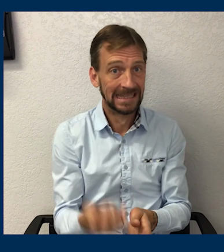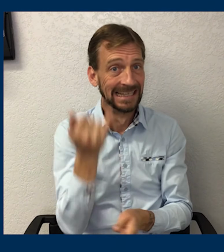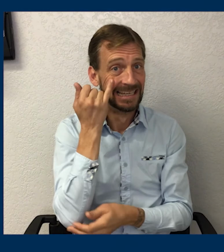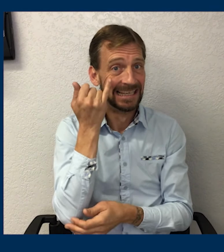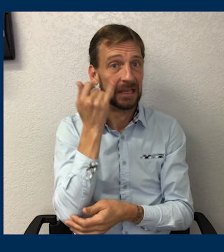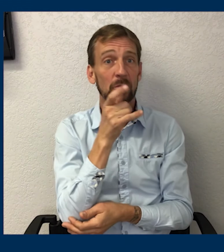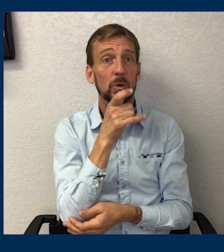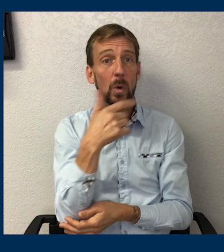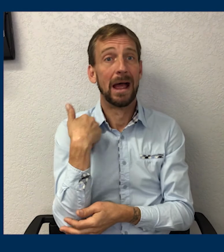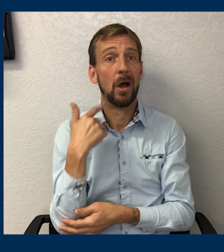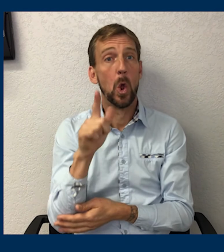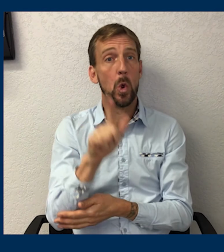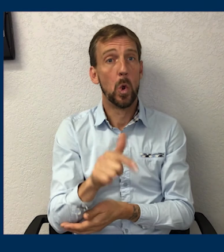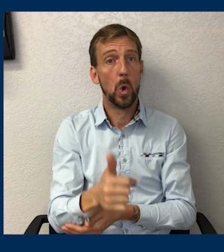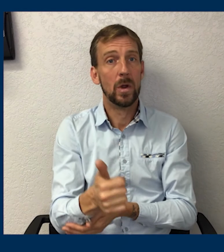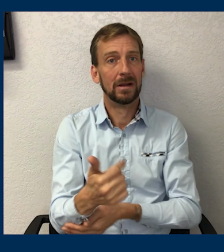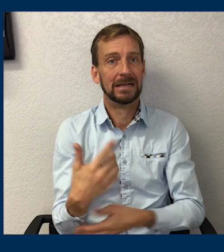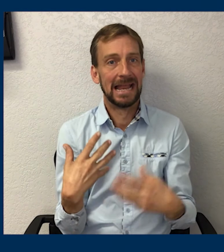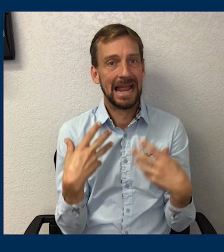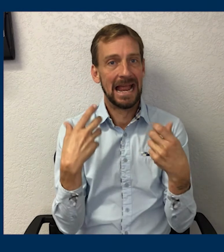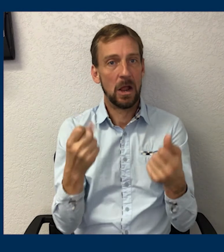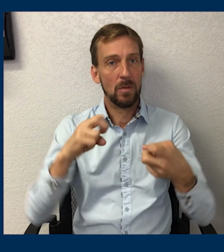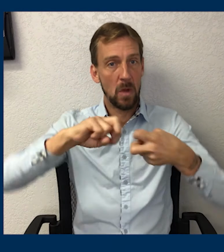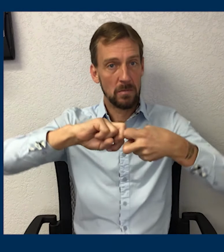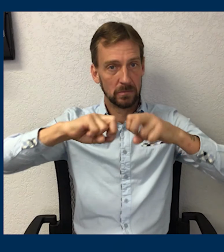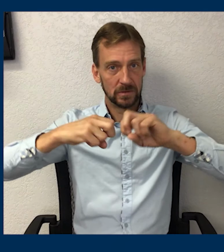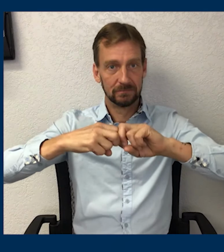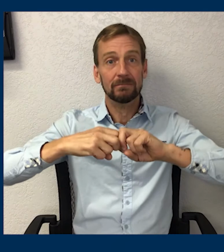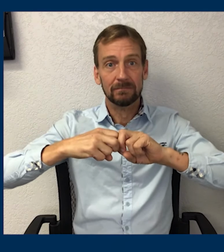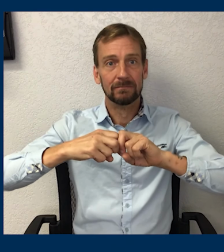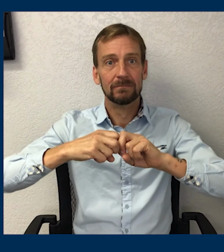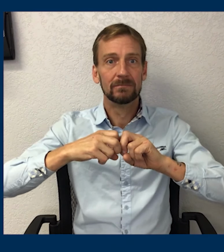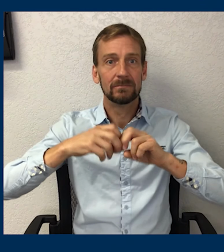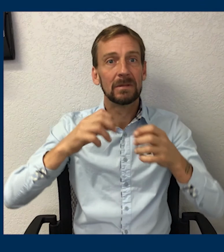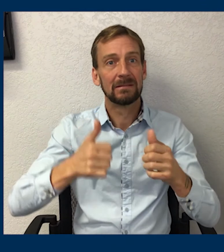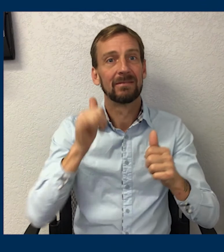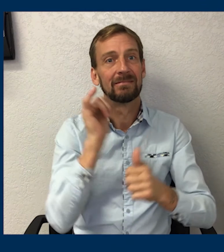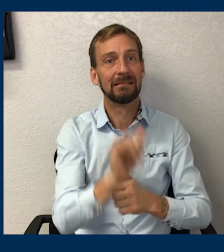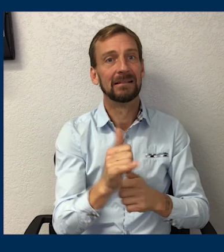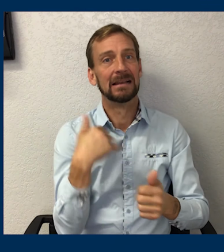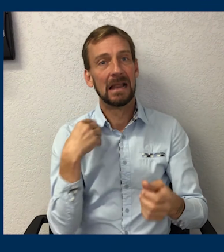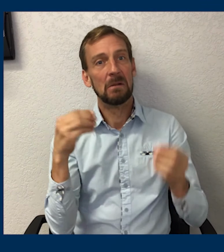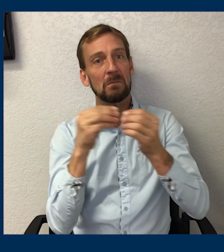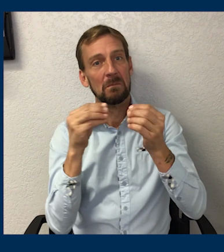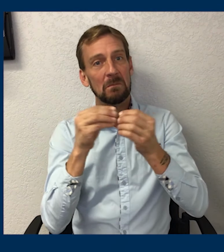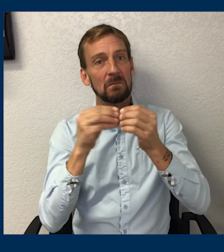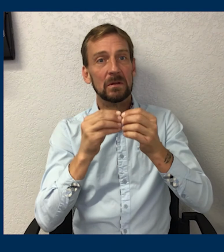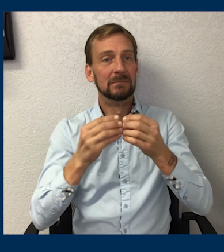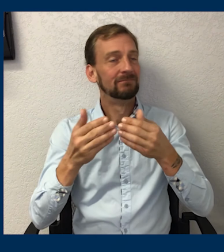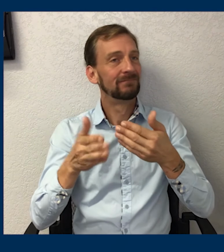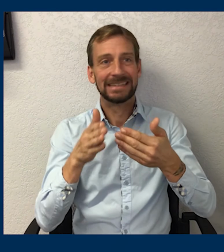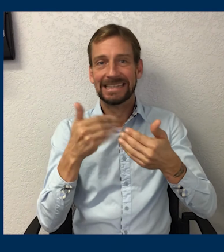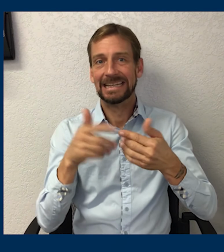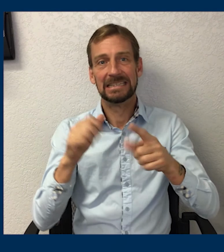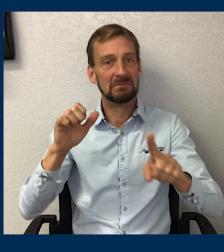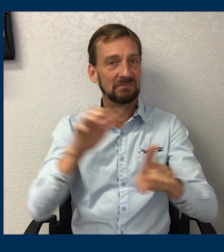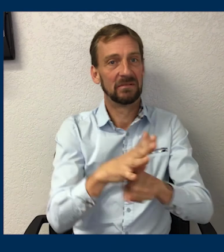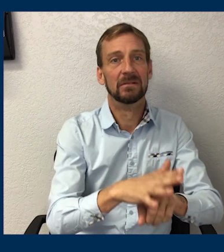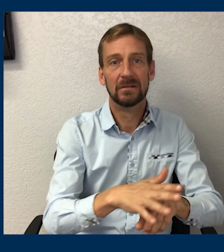lowest health factors, that probably has your most vulnerable population, a lot of